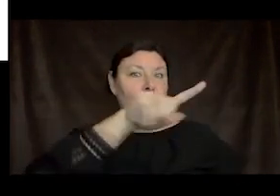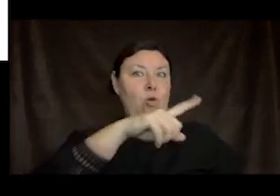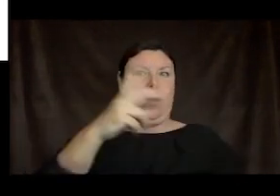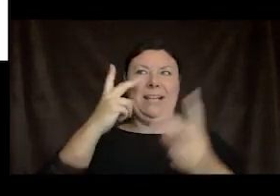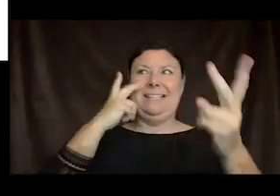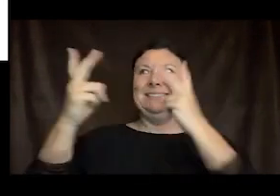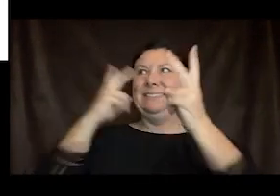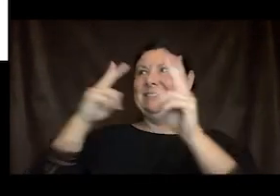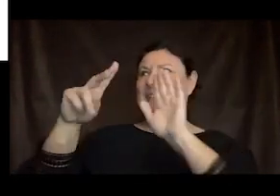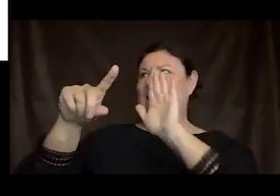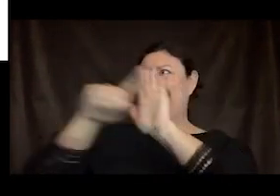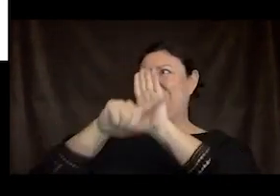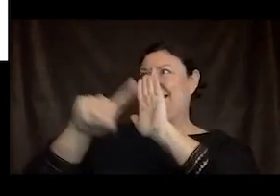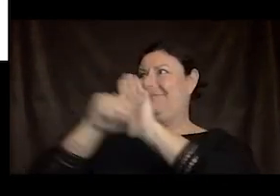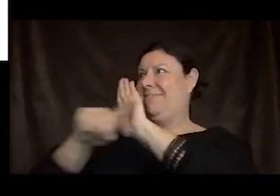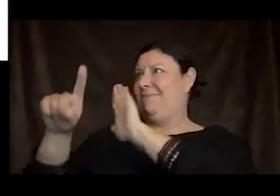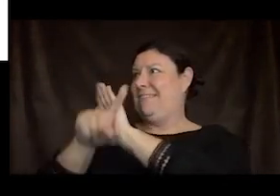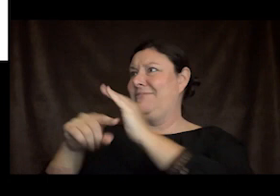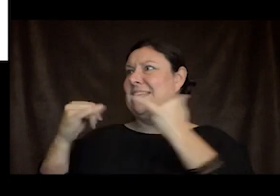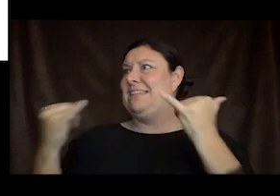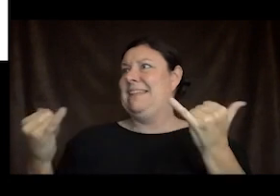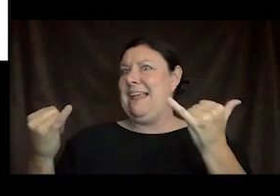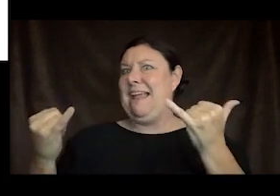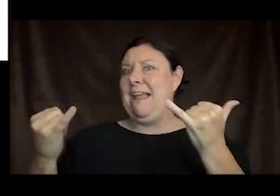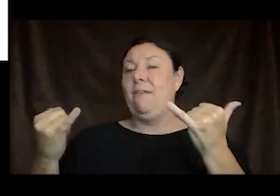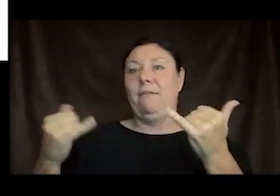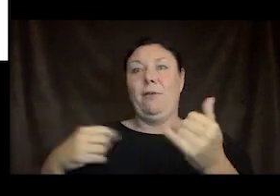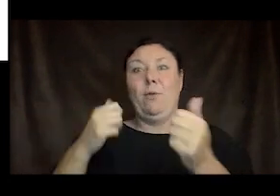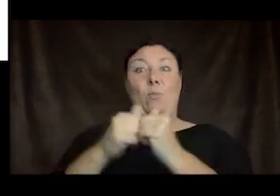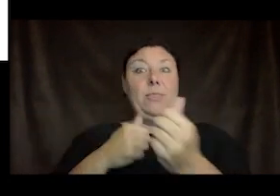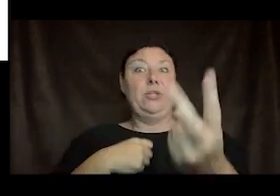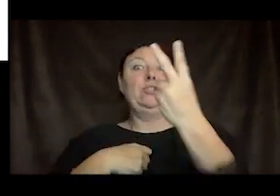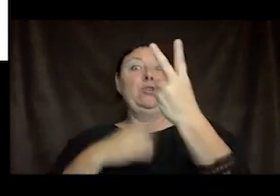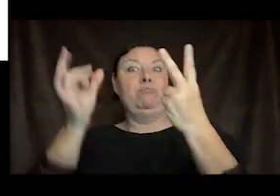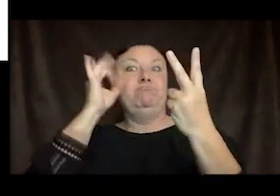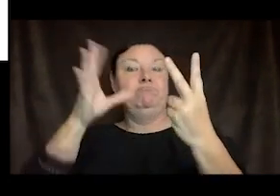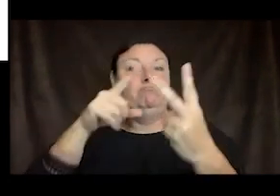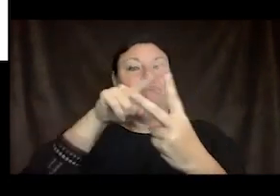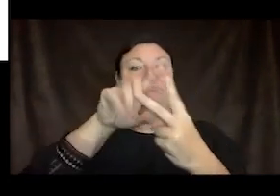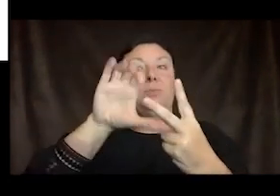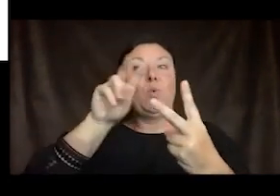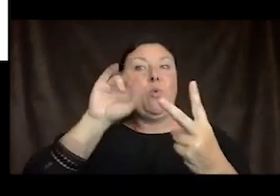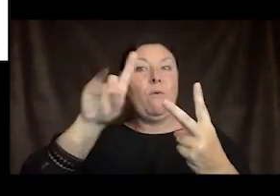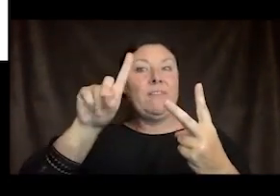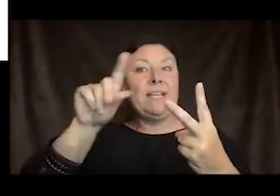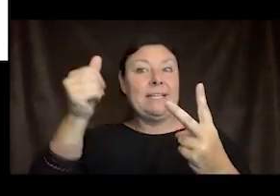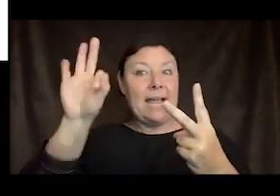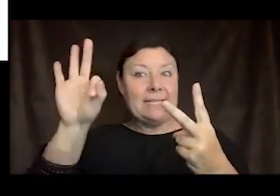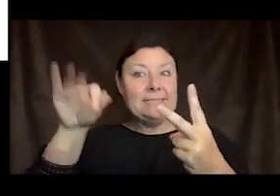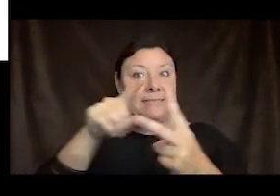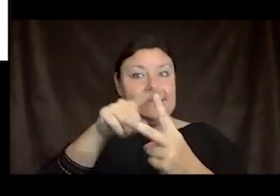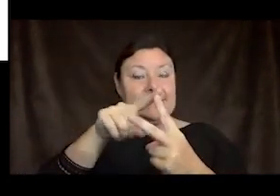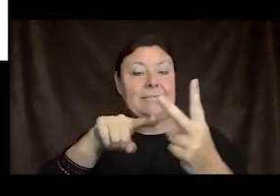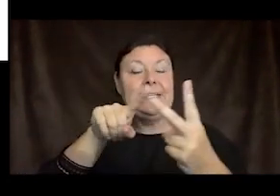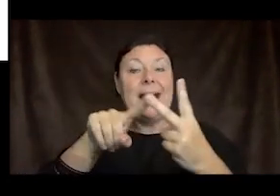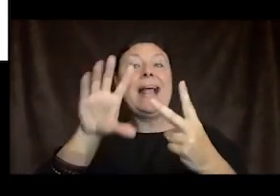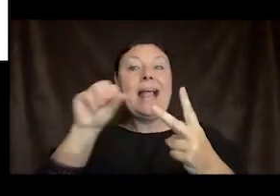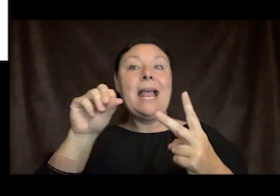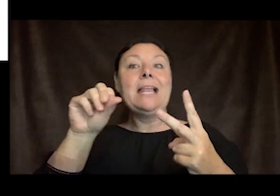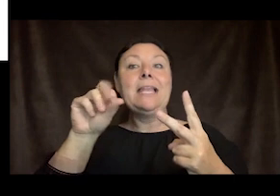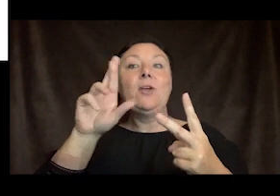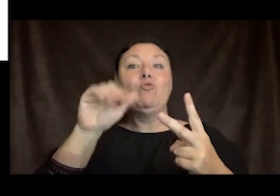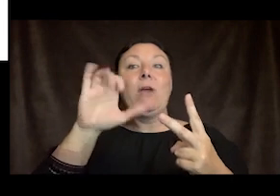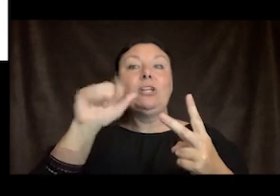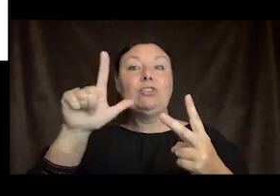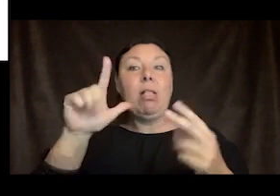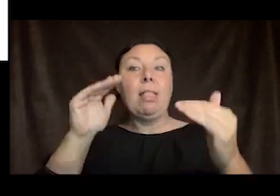what's unfolding in the world today across two pandemics, that of COVID-19 and that of racial injustice.